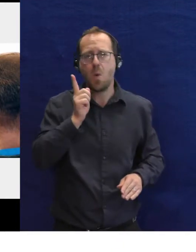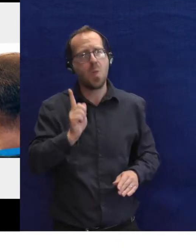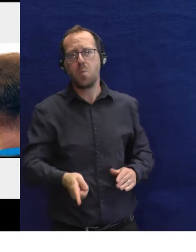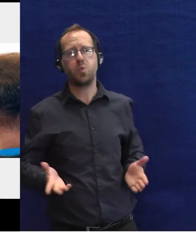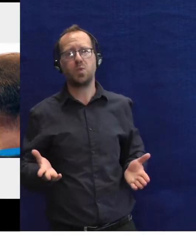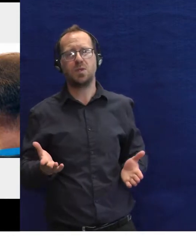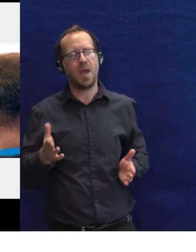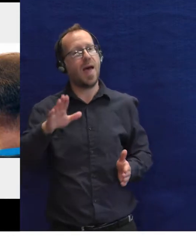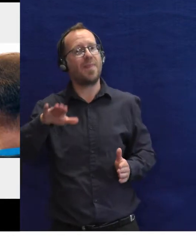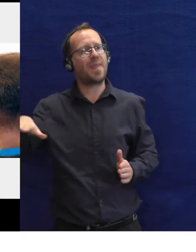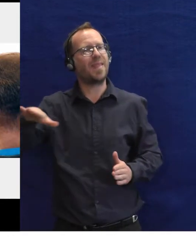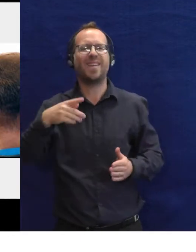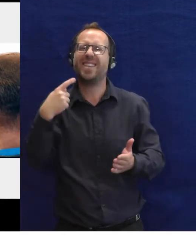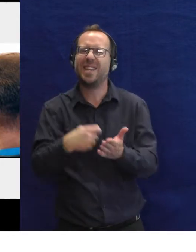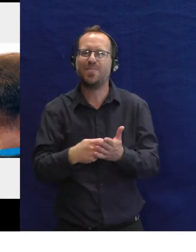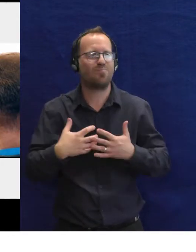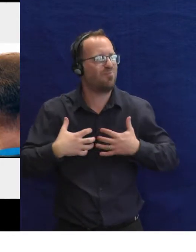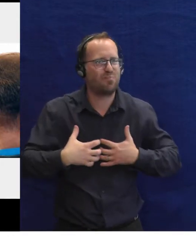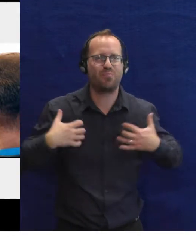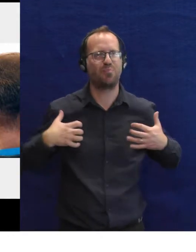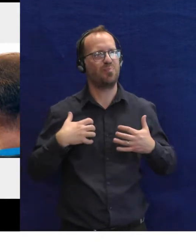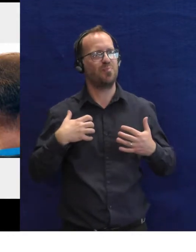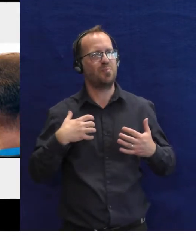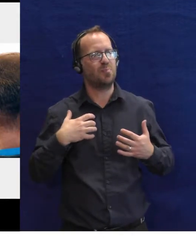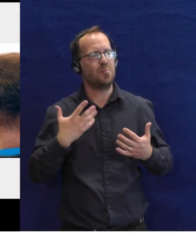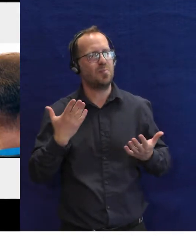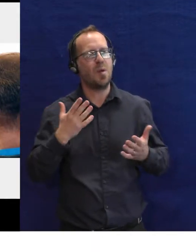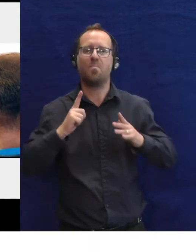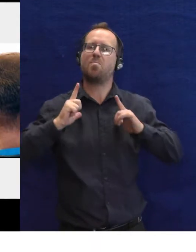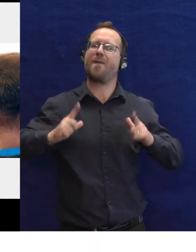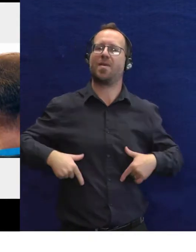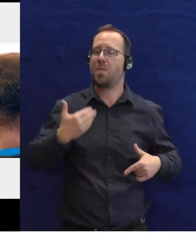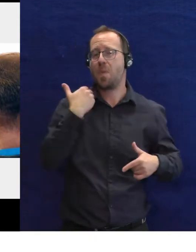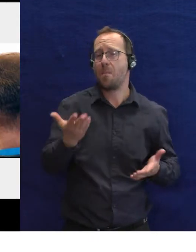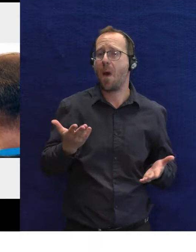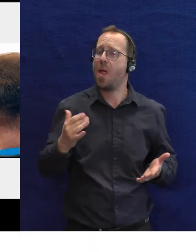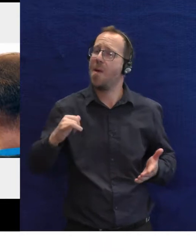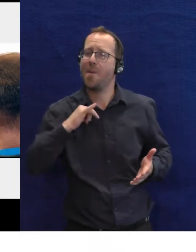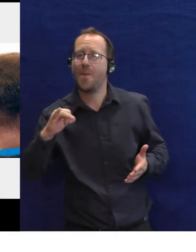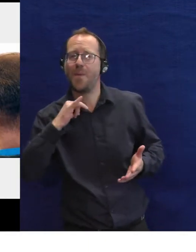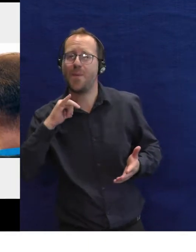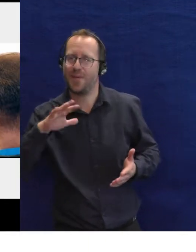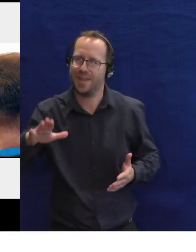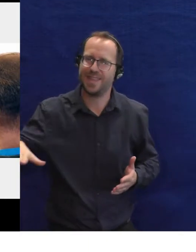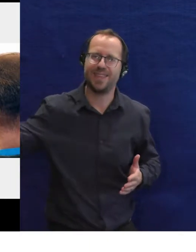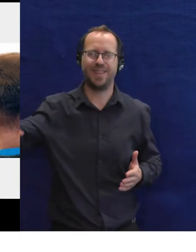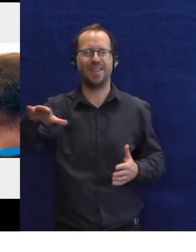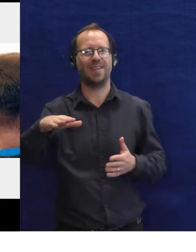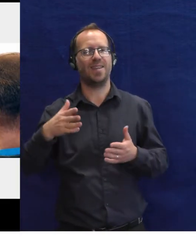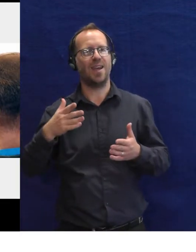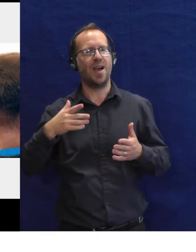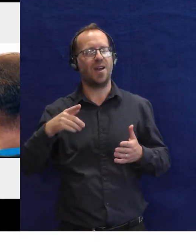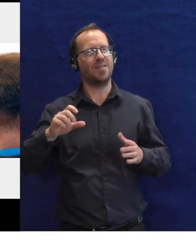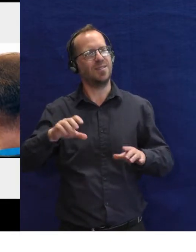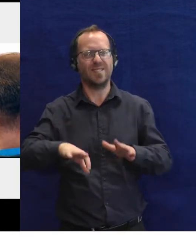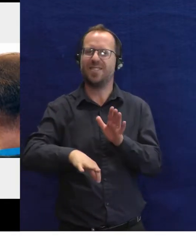information. And in a very playful way, they learned a very intuitive to create audio